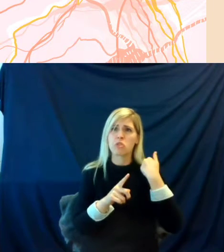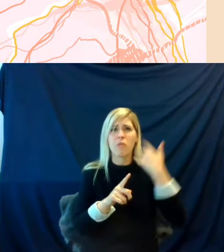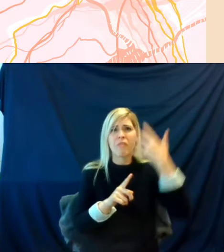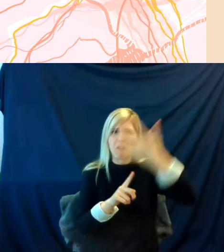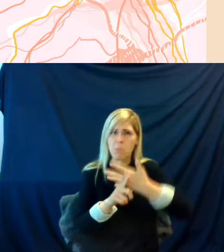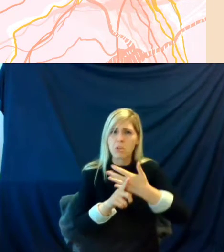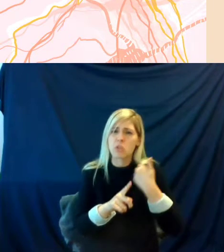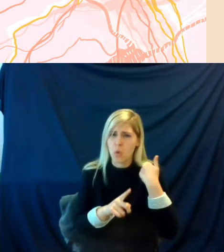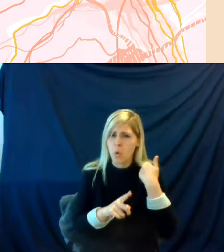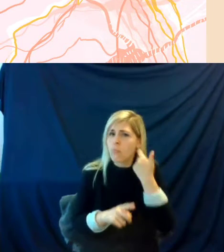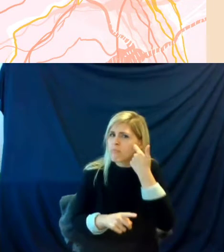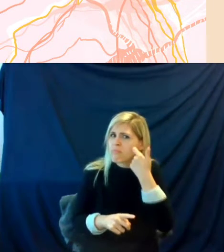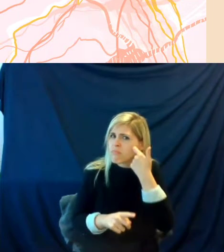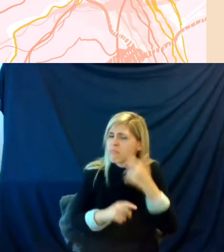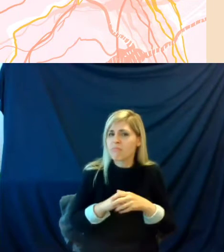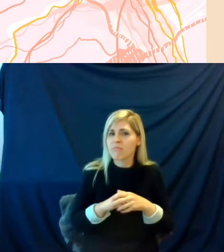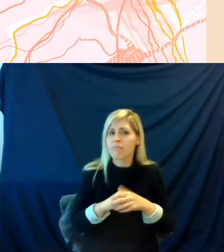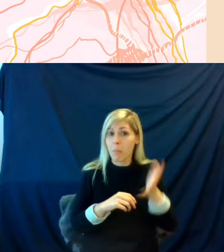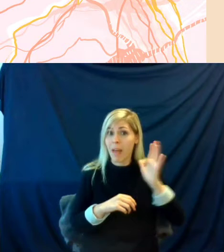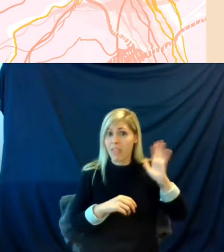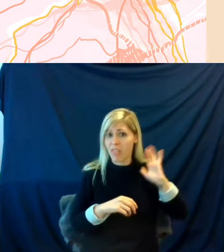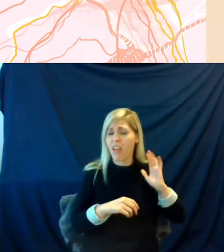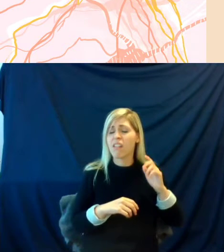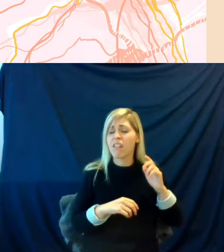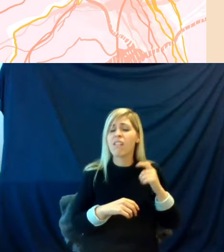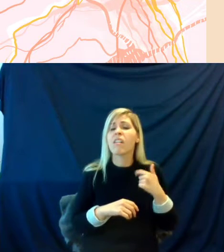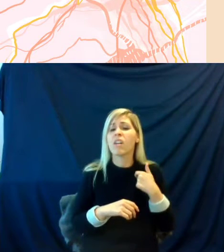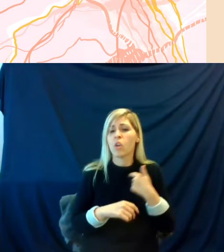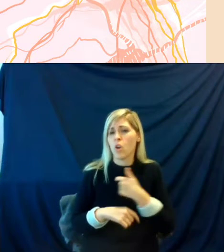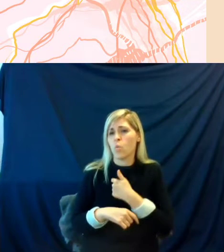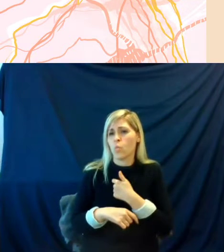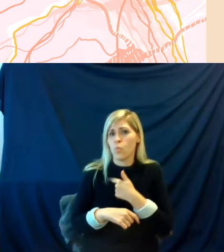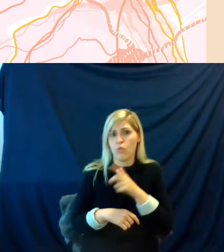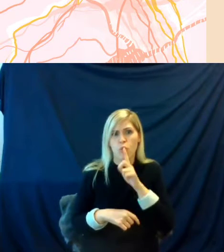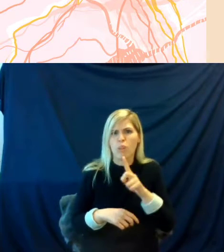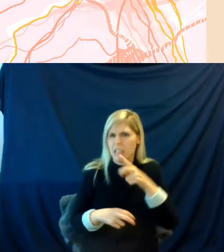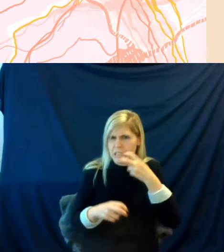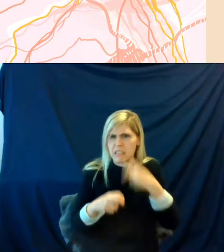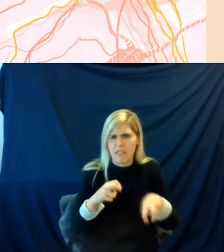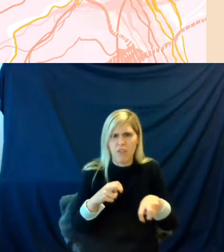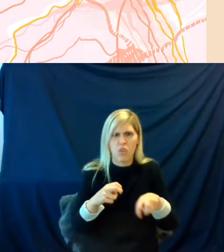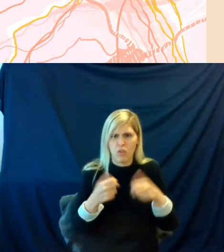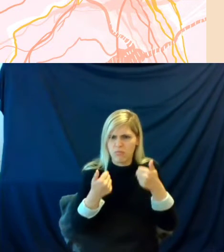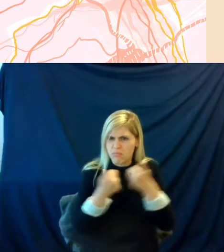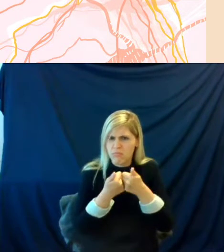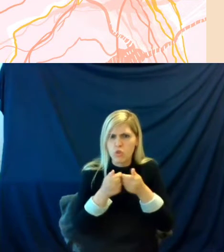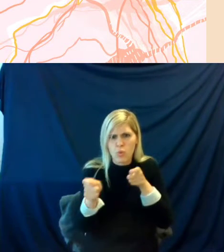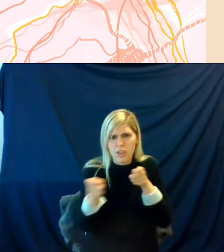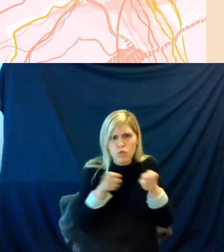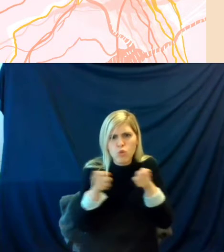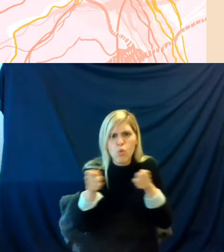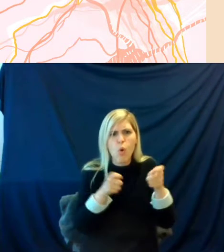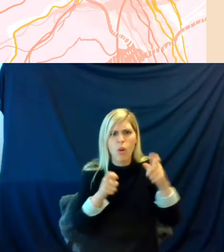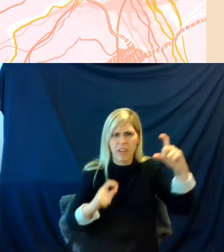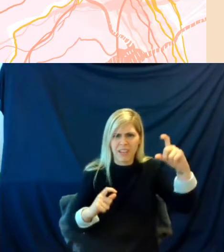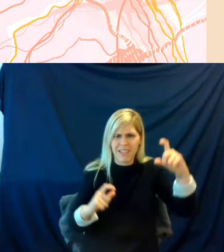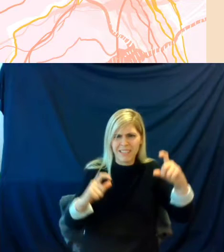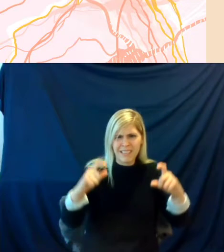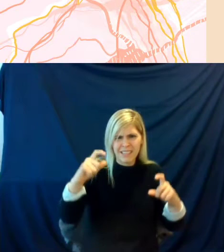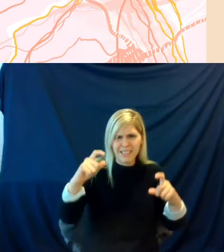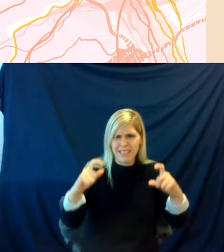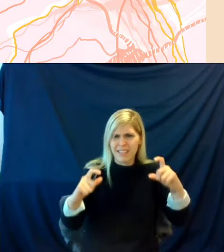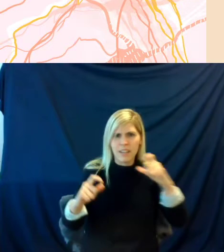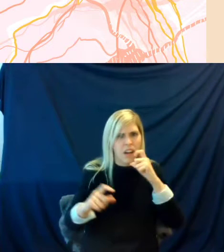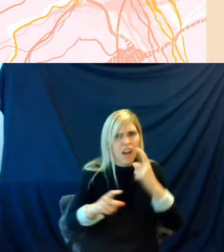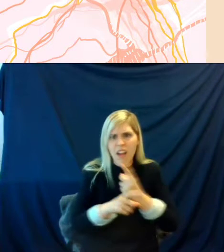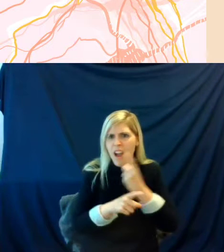5 months ago, and back then it was really difficult to actually control the Pong game. I mean, it